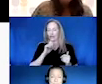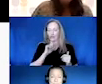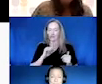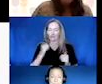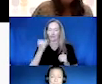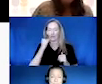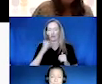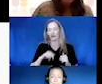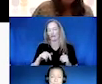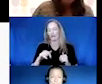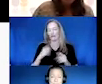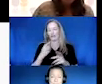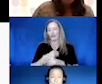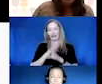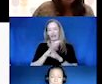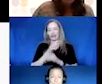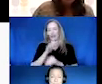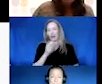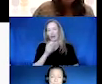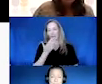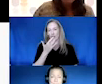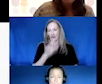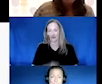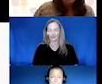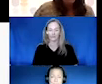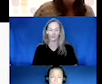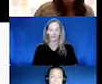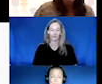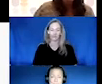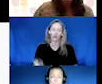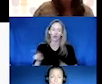We also made equipment available within our health centers,